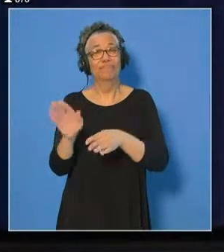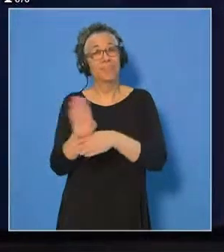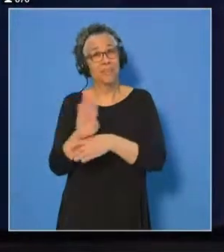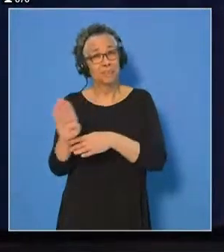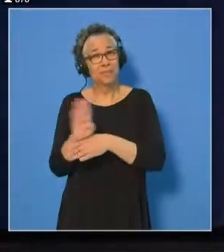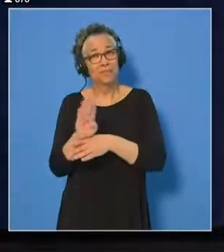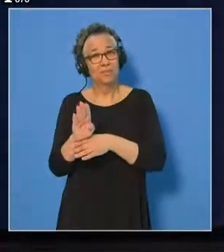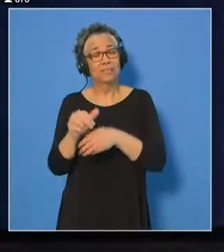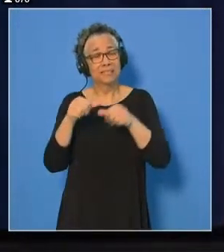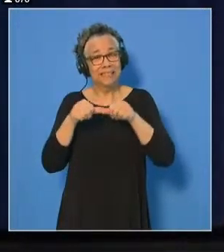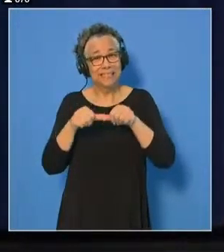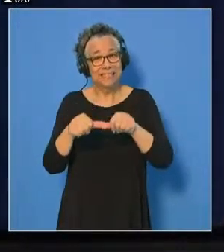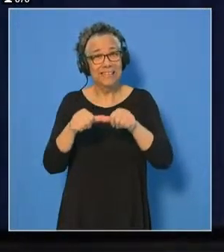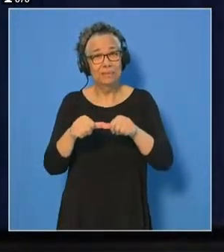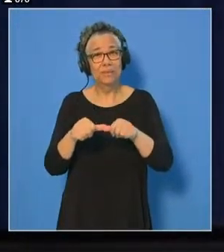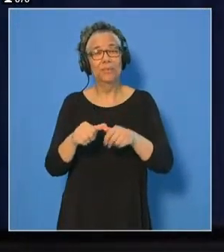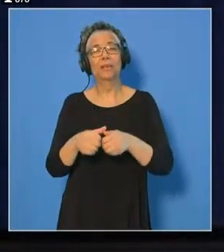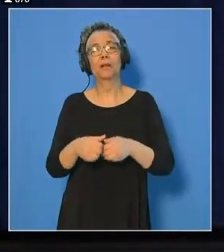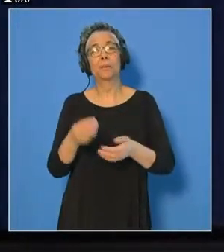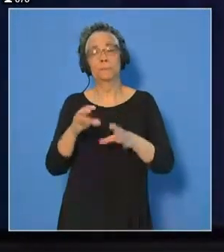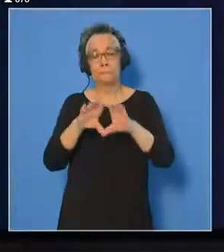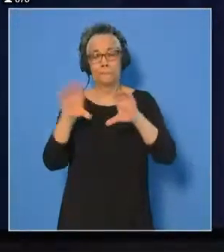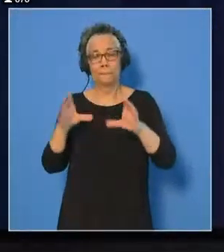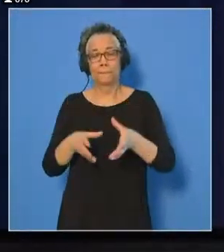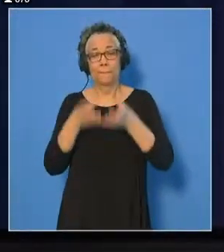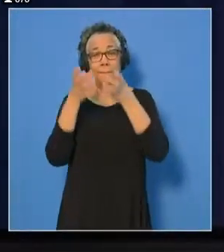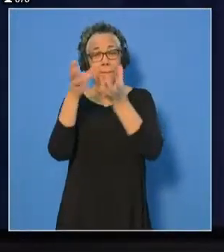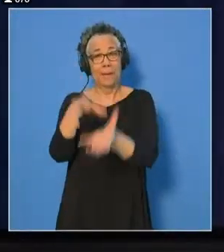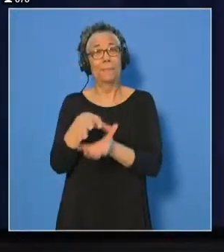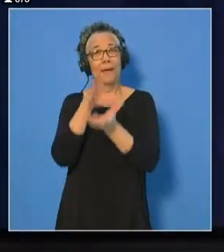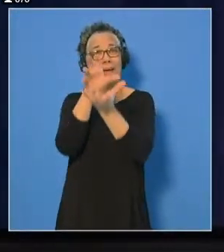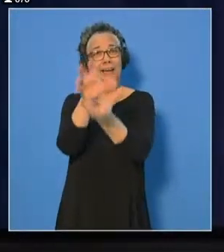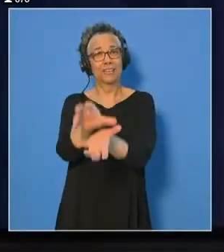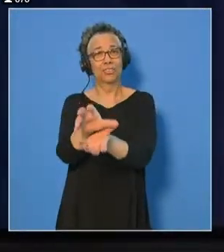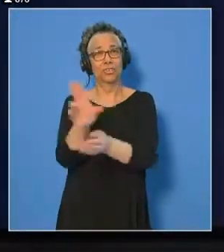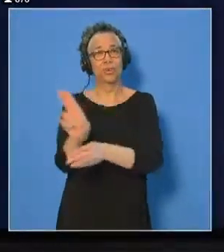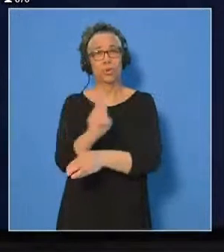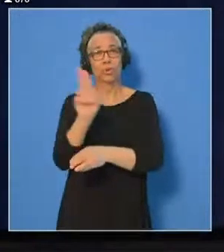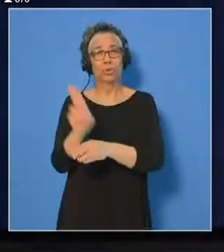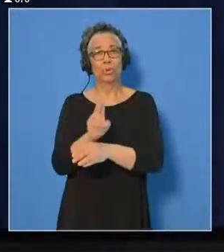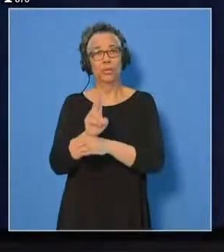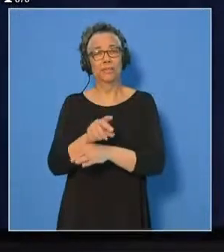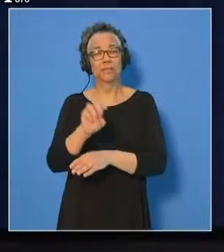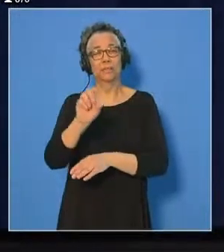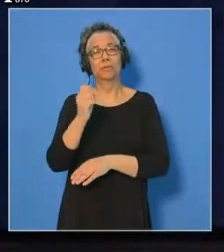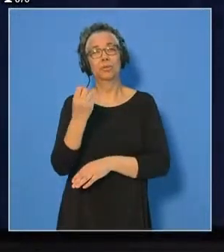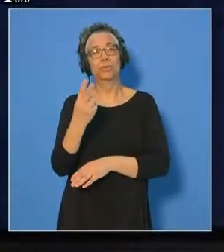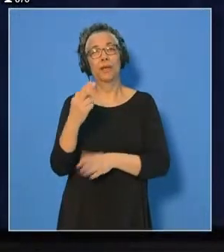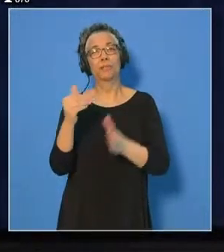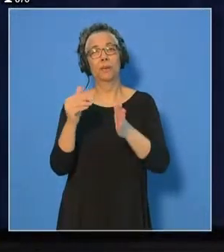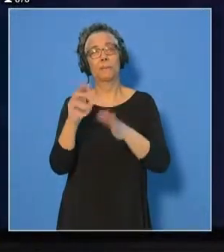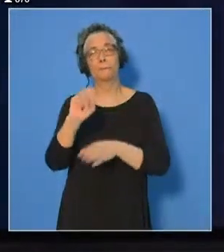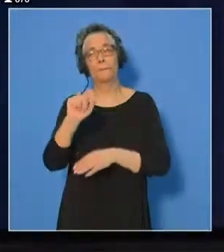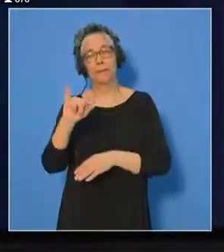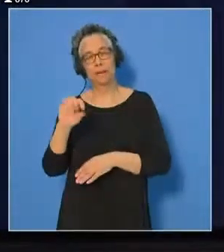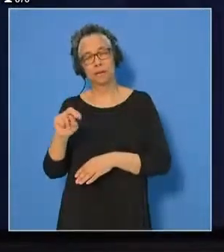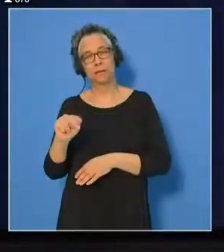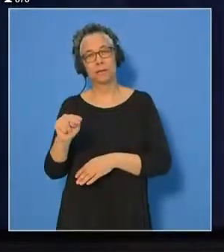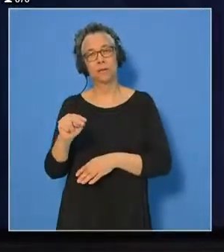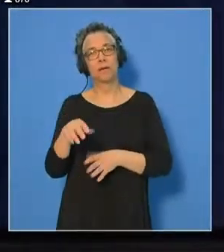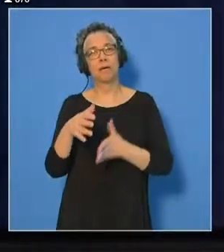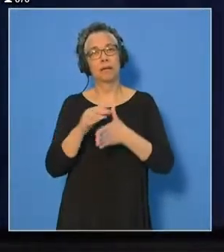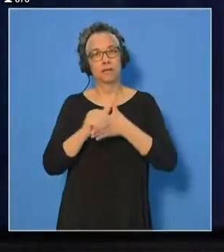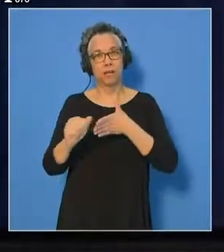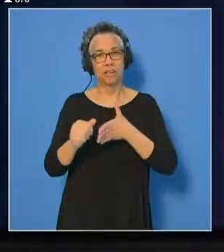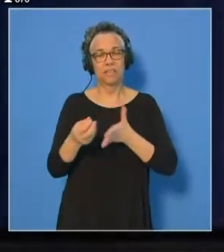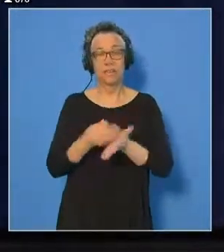and business continuity package, utilizing the $12 million in funding from the government. In addition, they'll be using